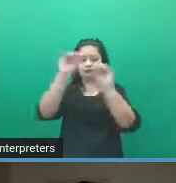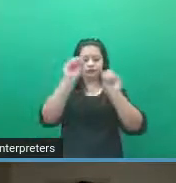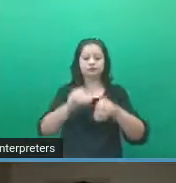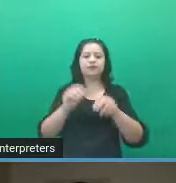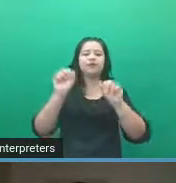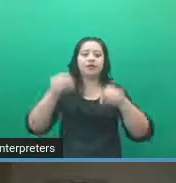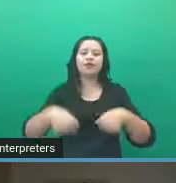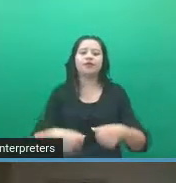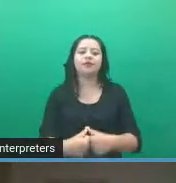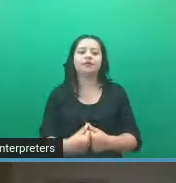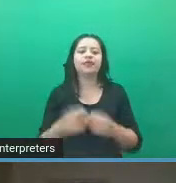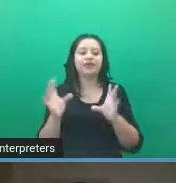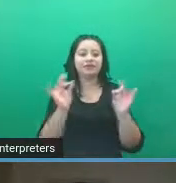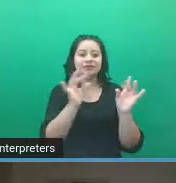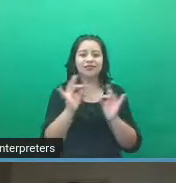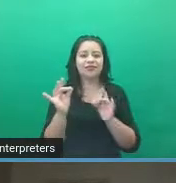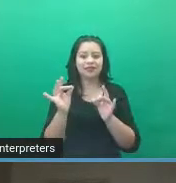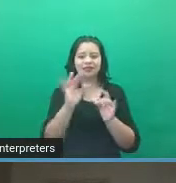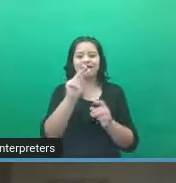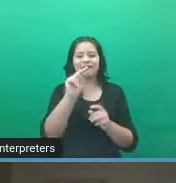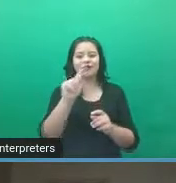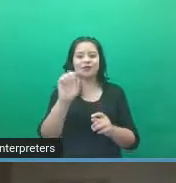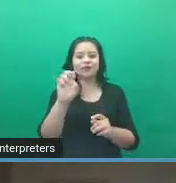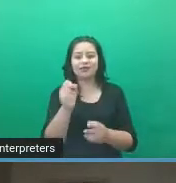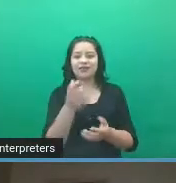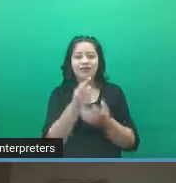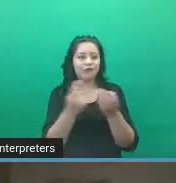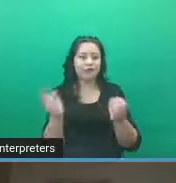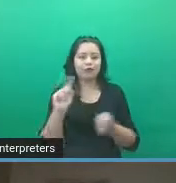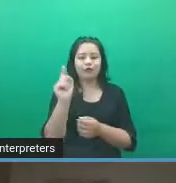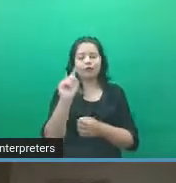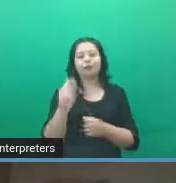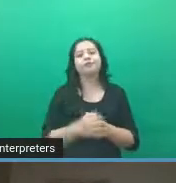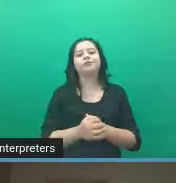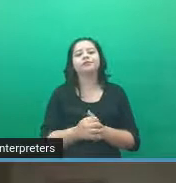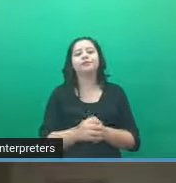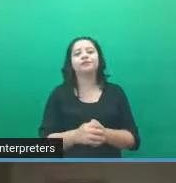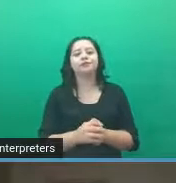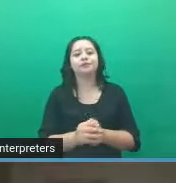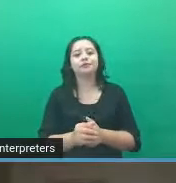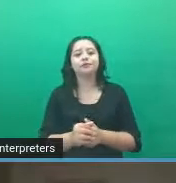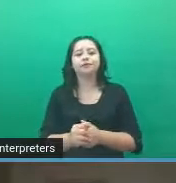literally sticky notes all over the place, whether they're live or digital.